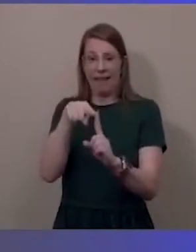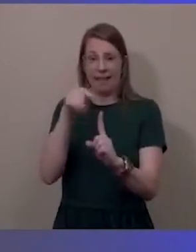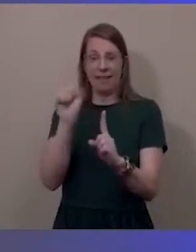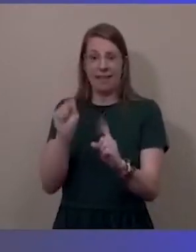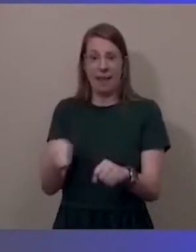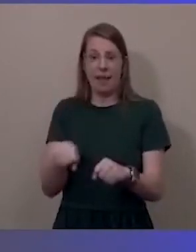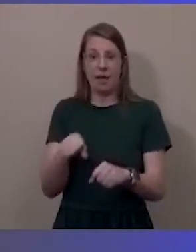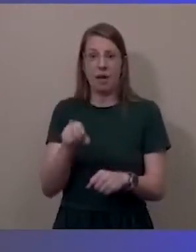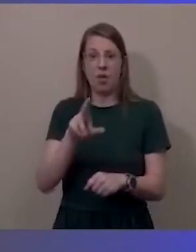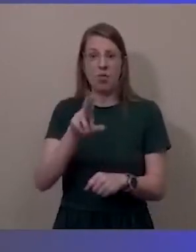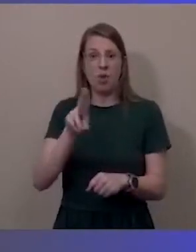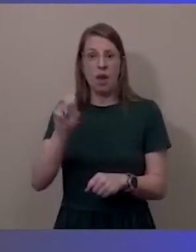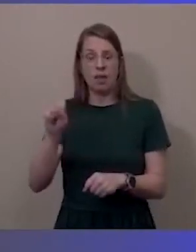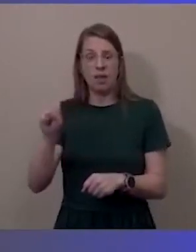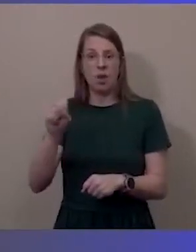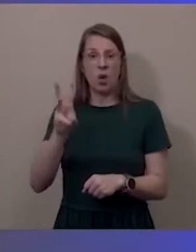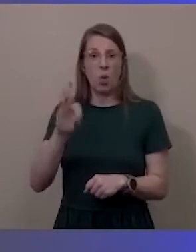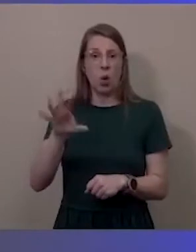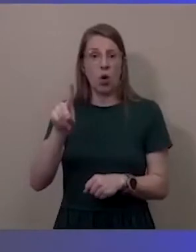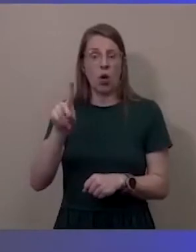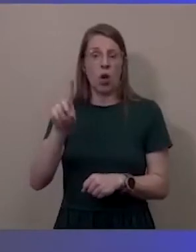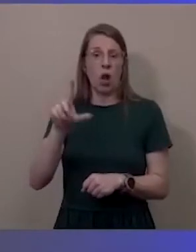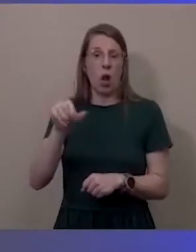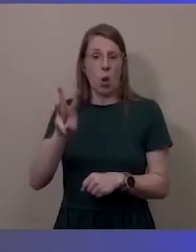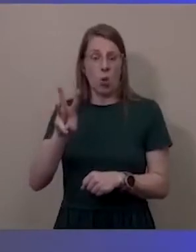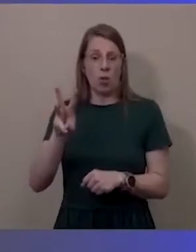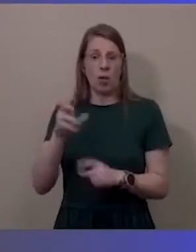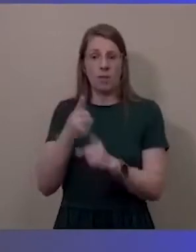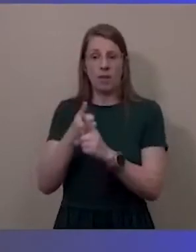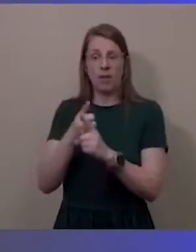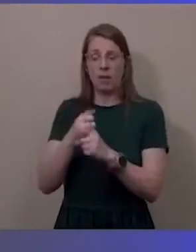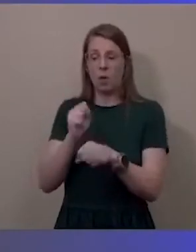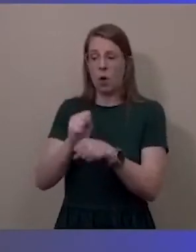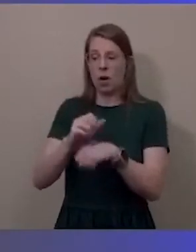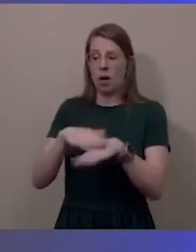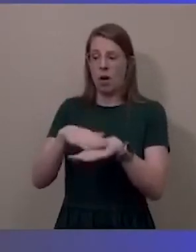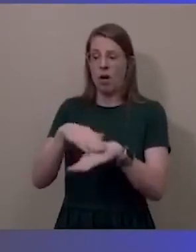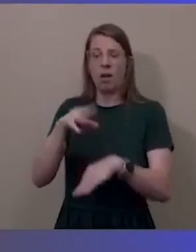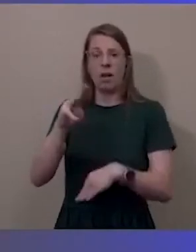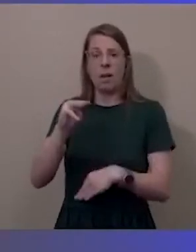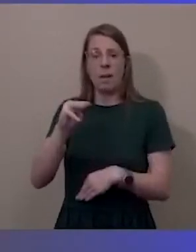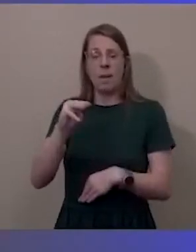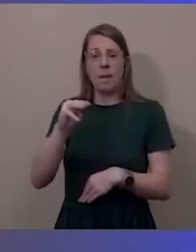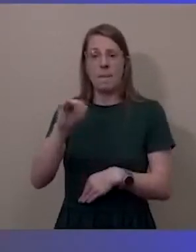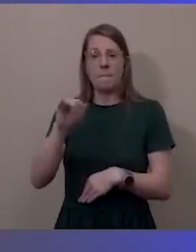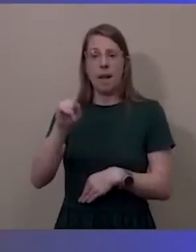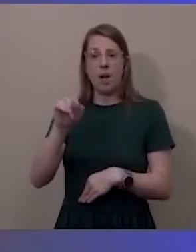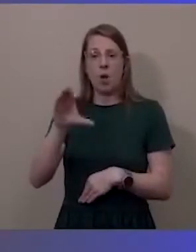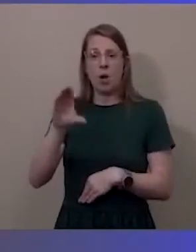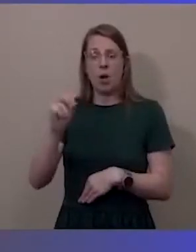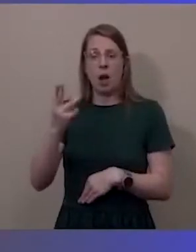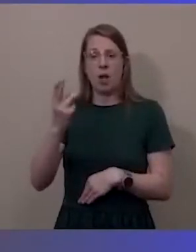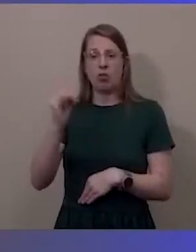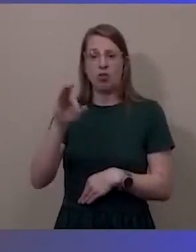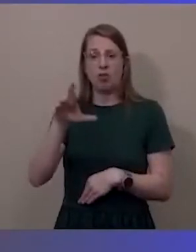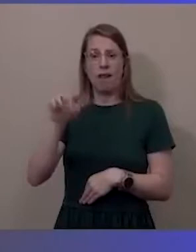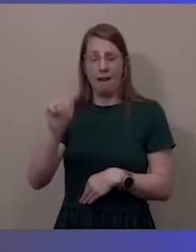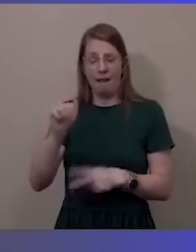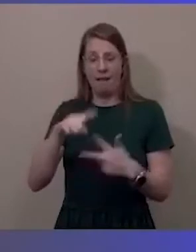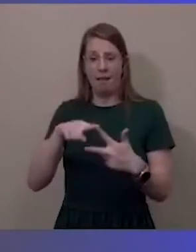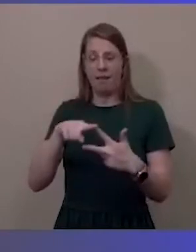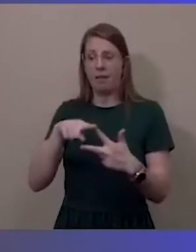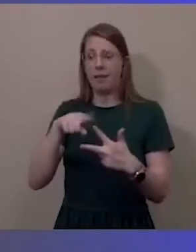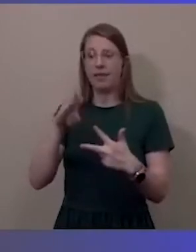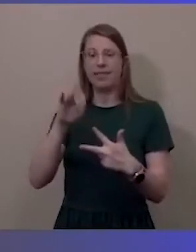Swerdlow here, he's working on mitochondria and metabolism at the cellular level, and trying to understand how does